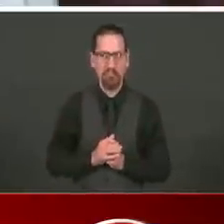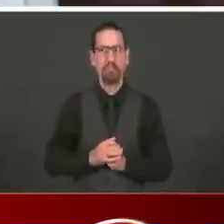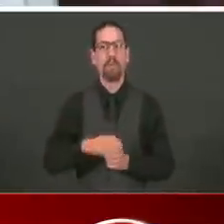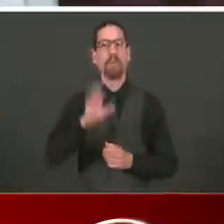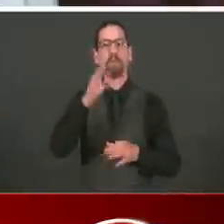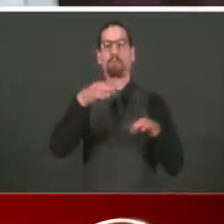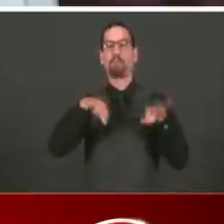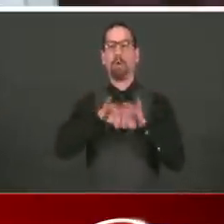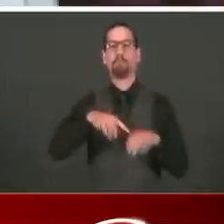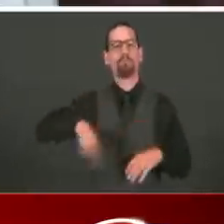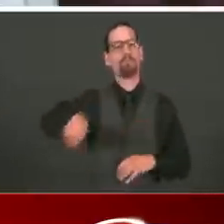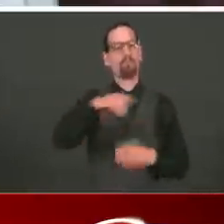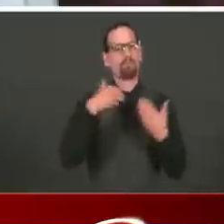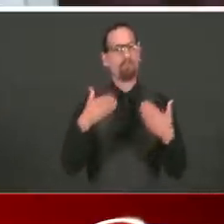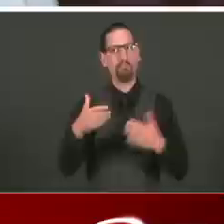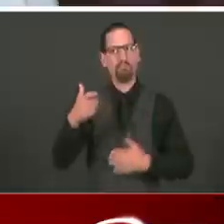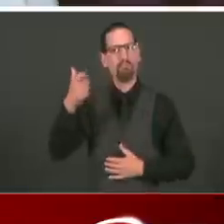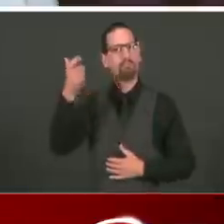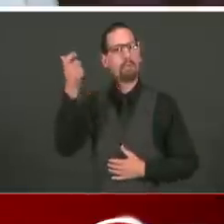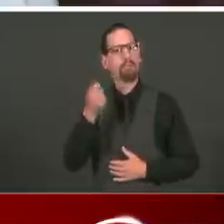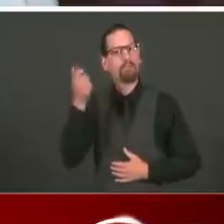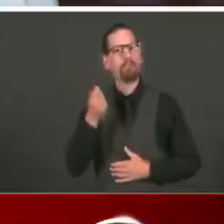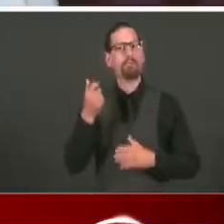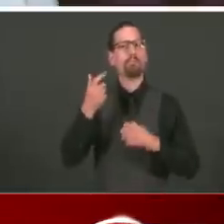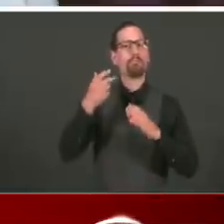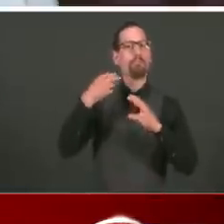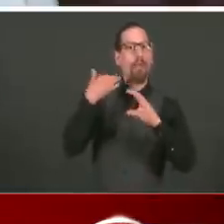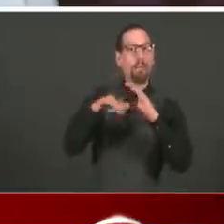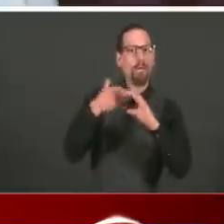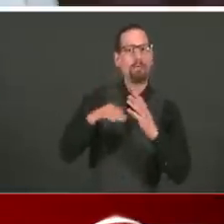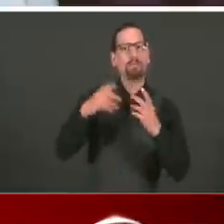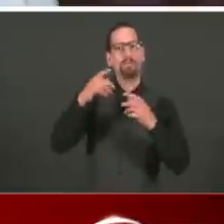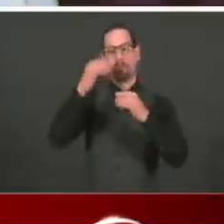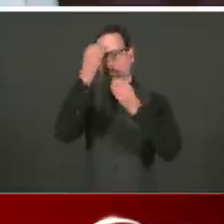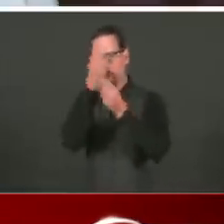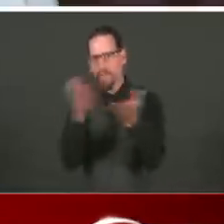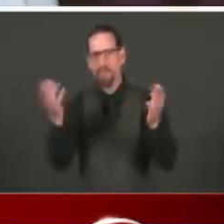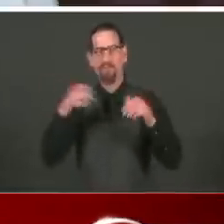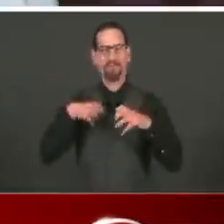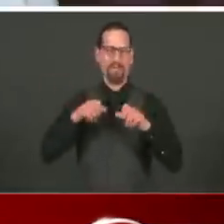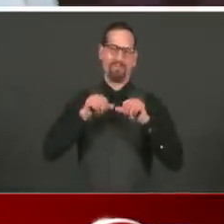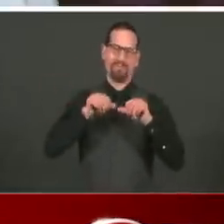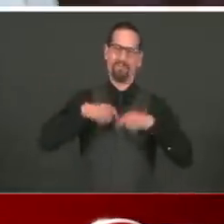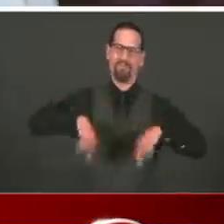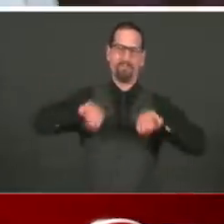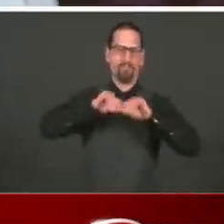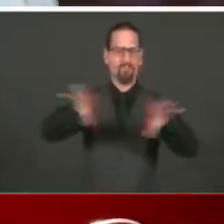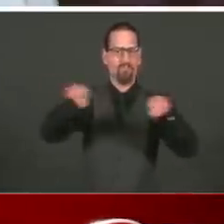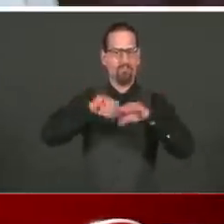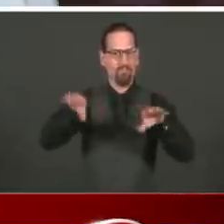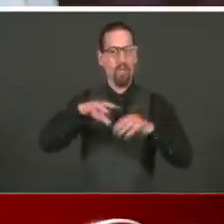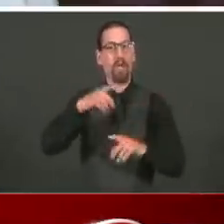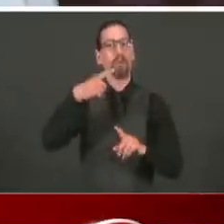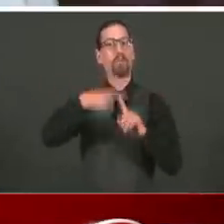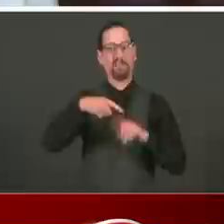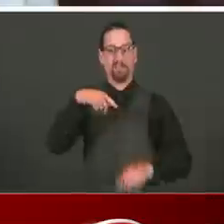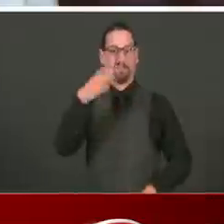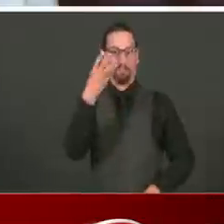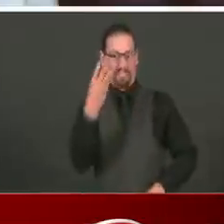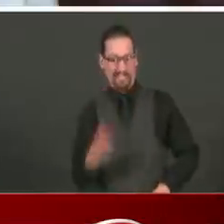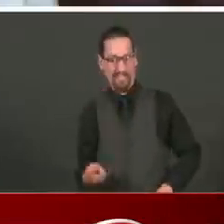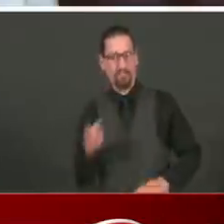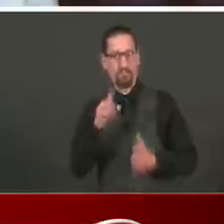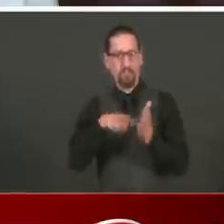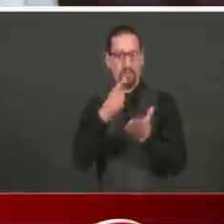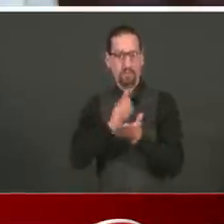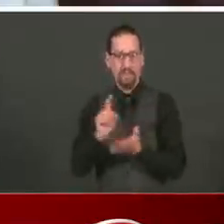to put a lot of news and information into that one session on Wednesdays. Also,